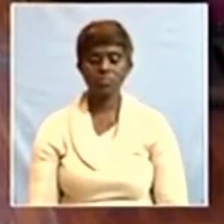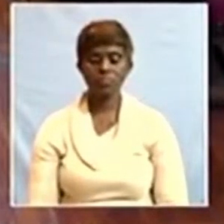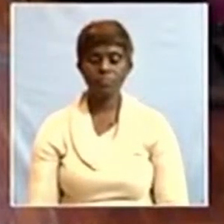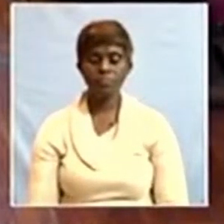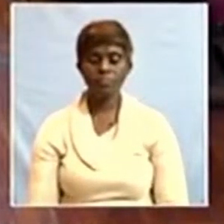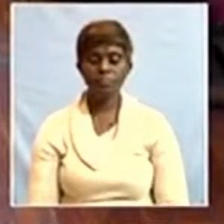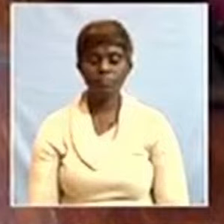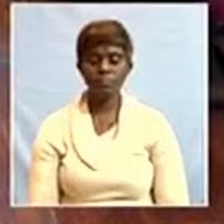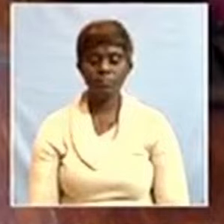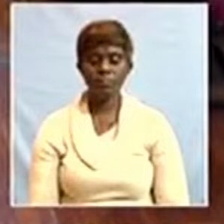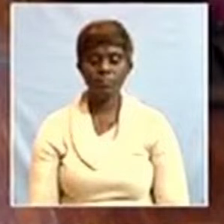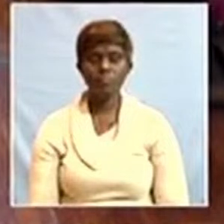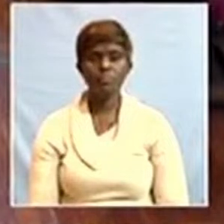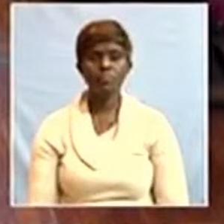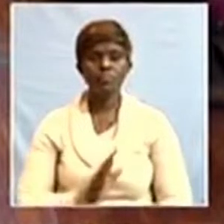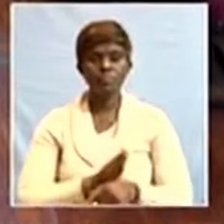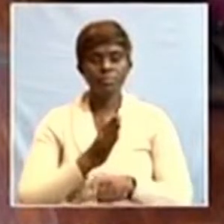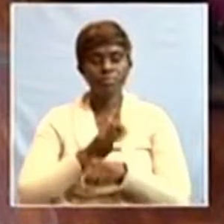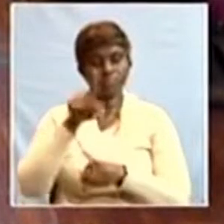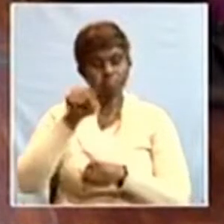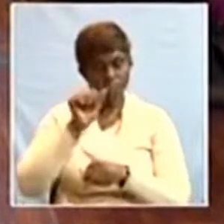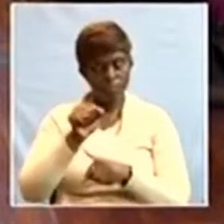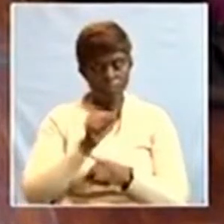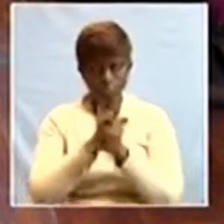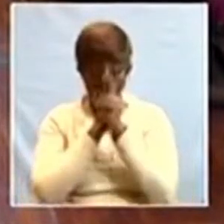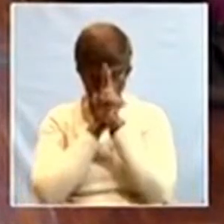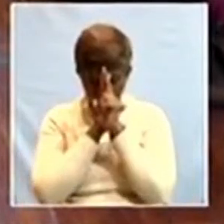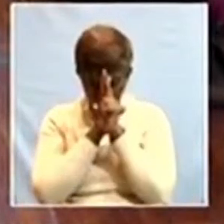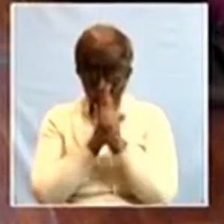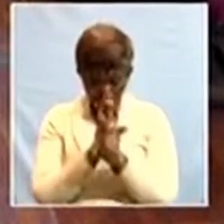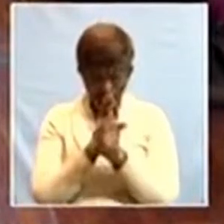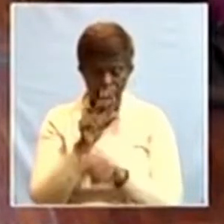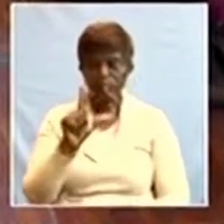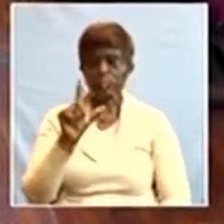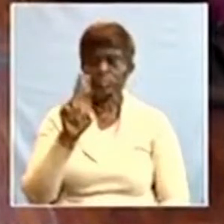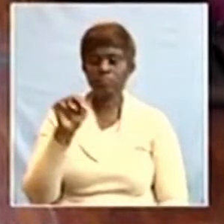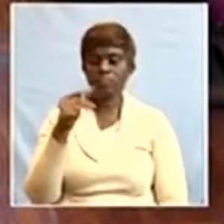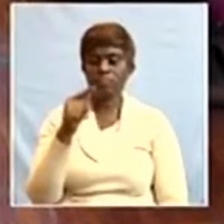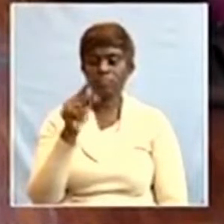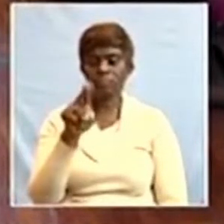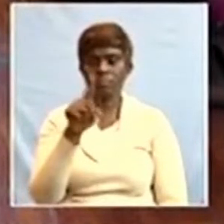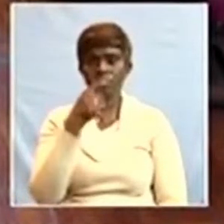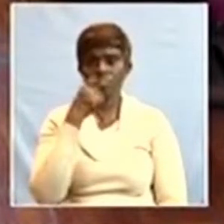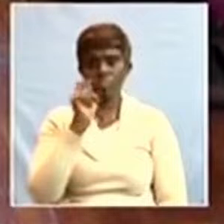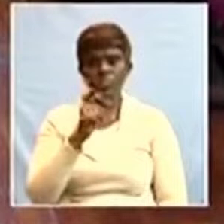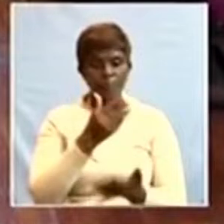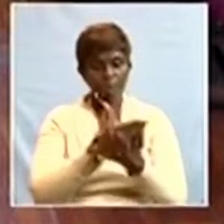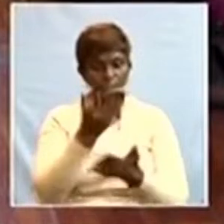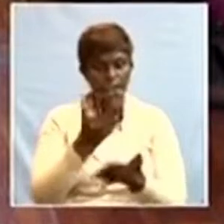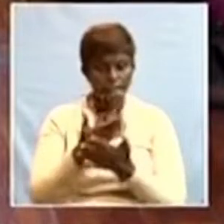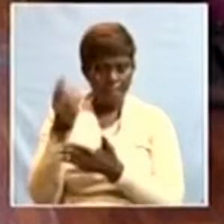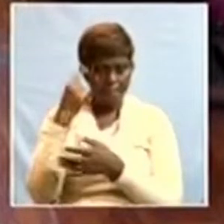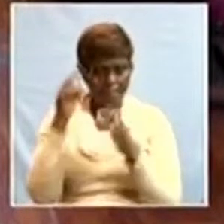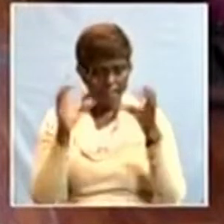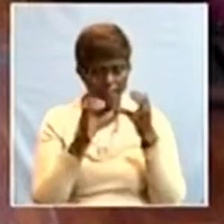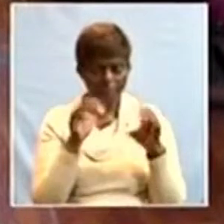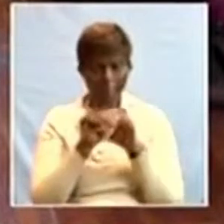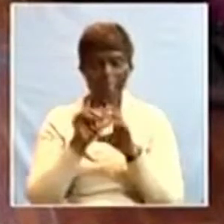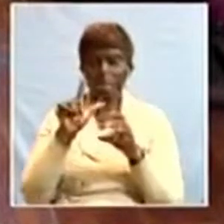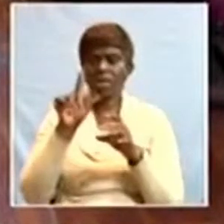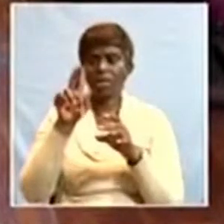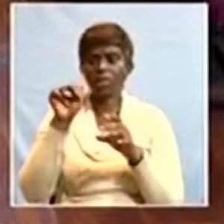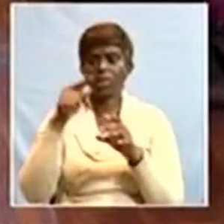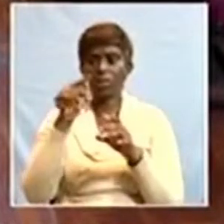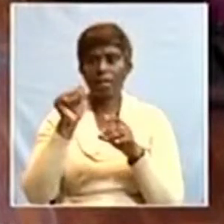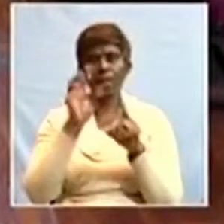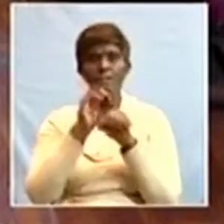And then after the PS responds, the Honorable Lungu should ask on procurement of equipment for communities in Mundunga district.